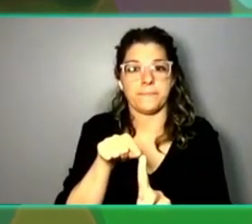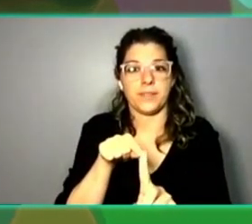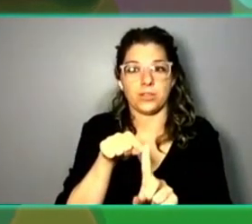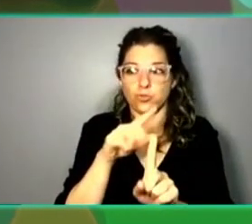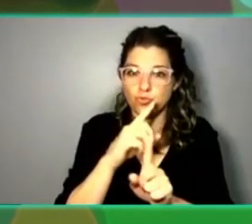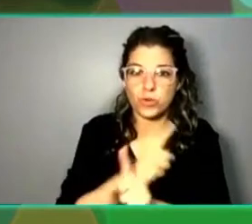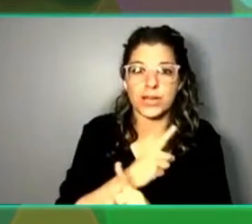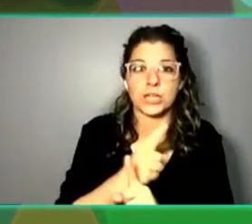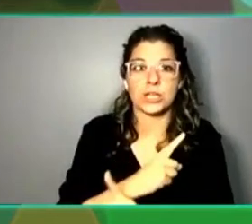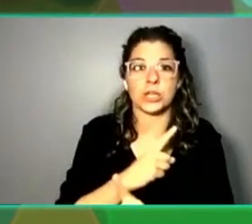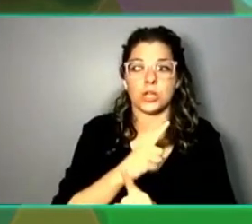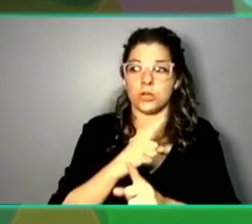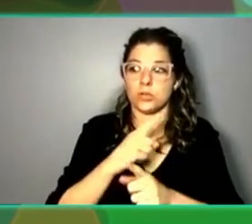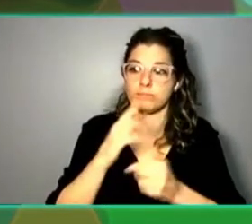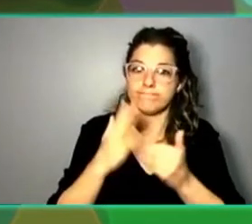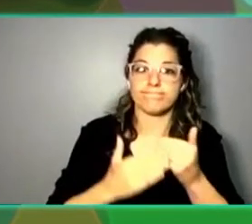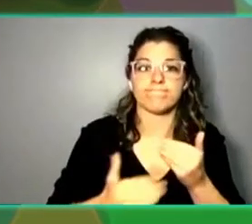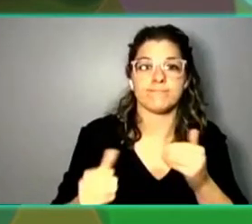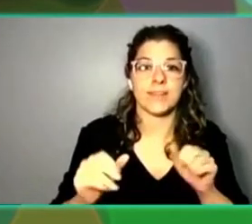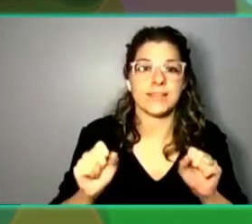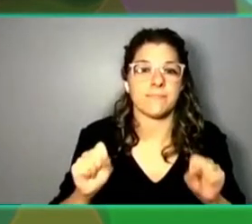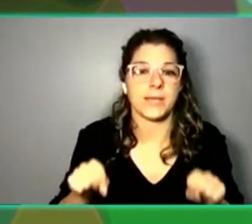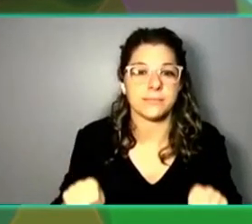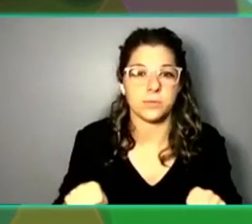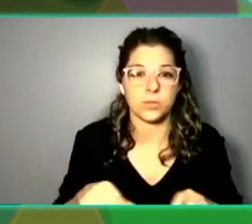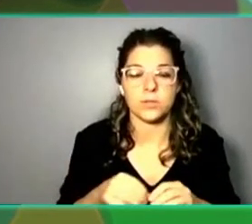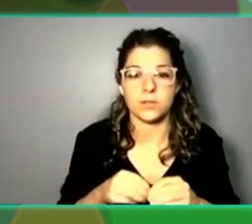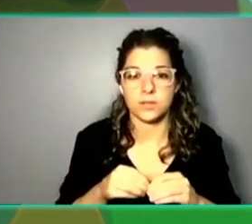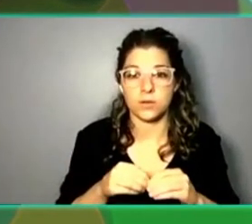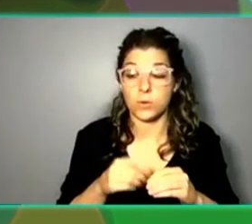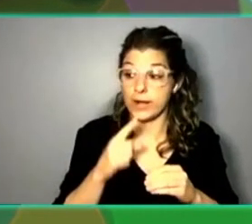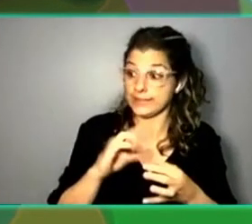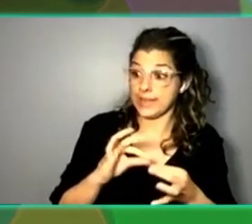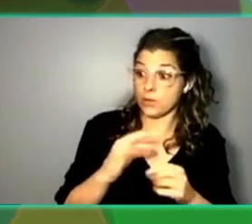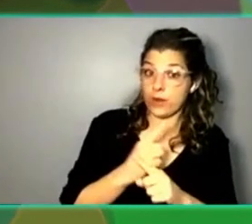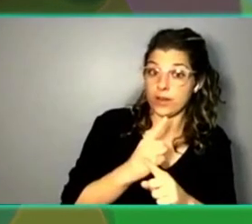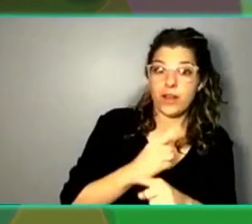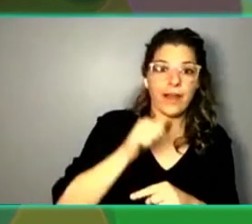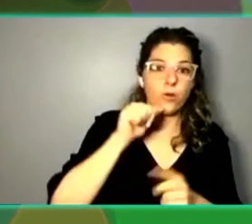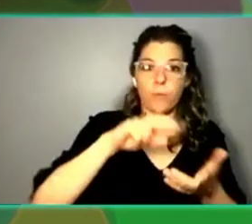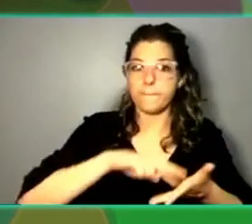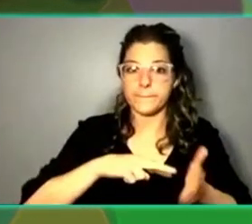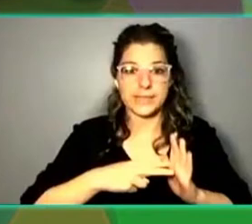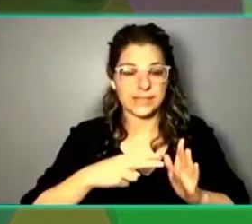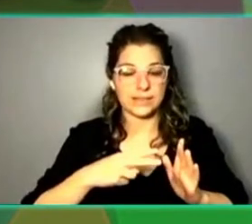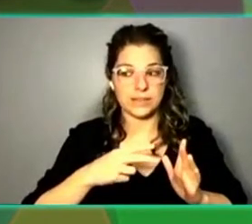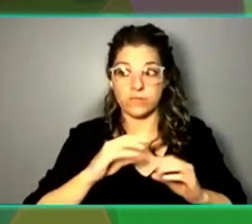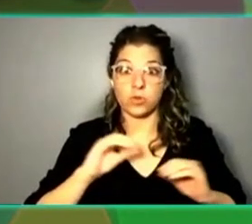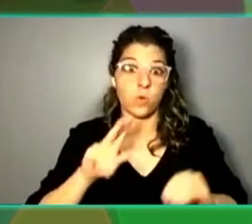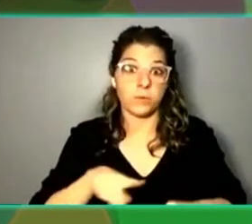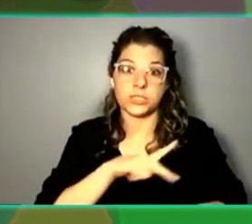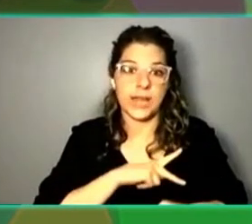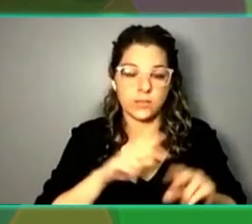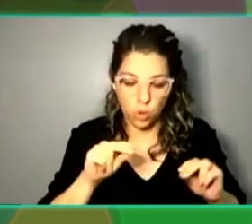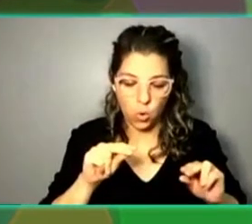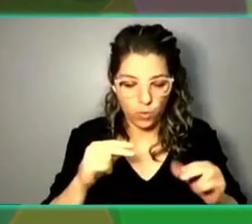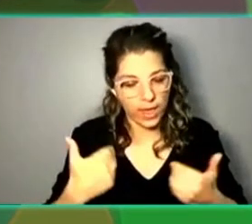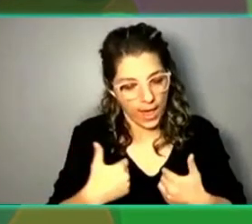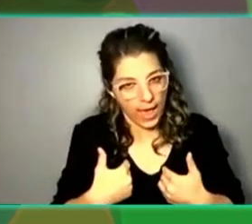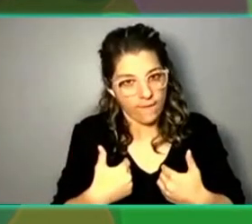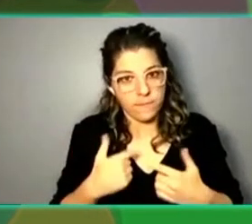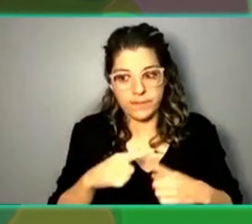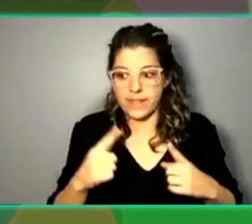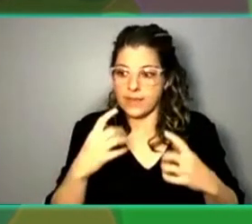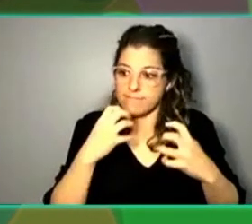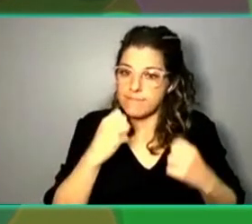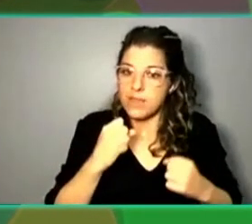as possible. And when I say regular, I don't mean like they have no personality, but that they care about the